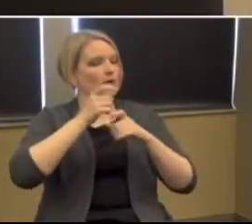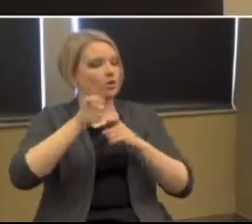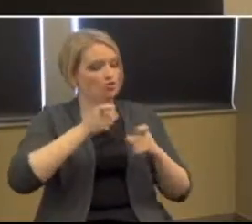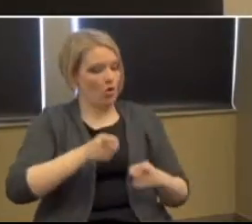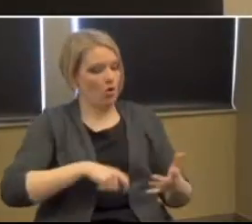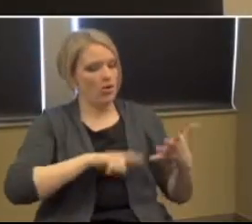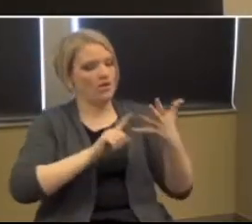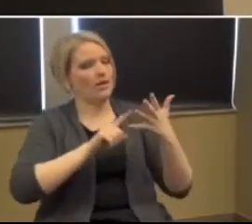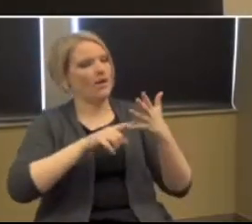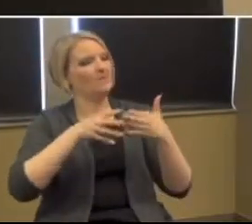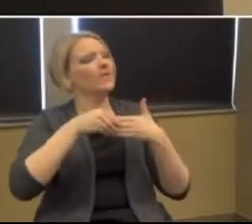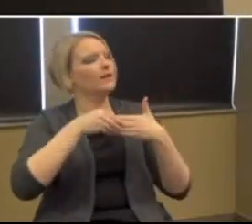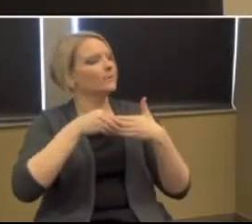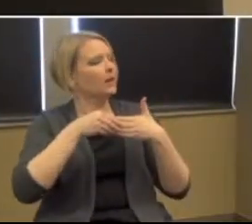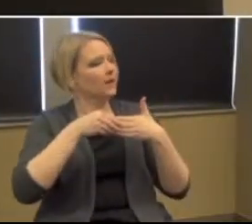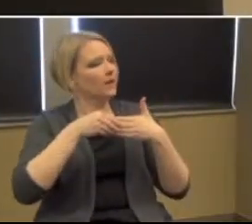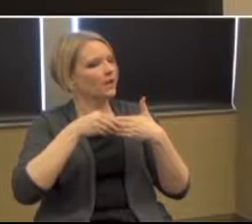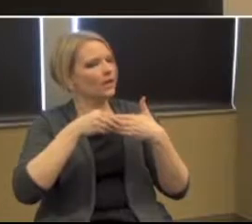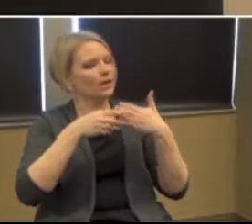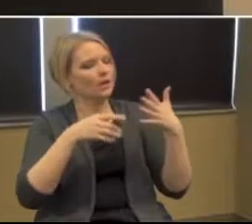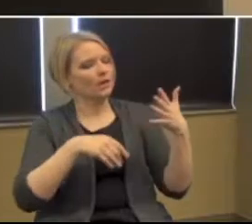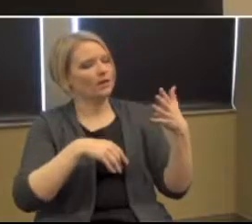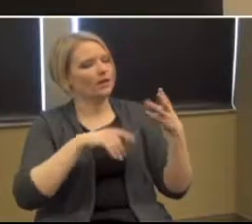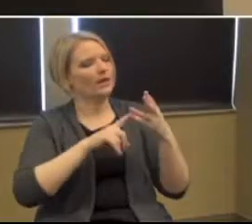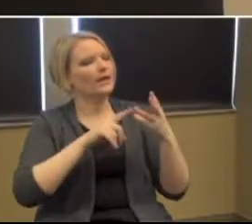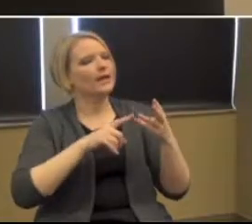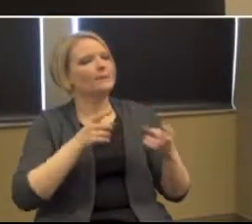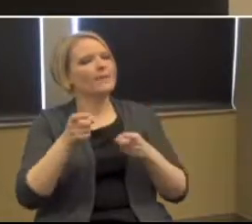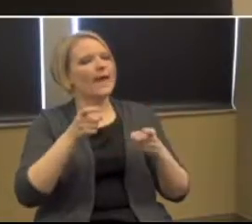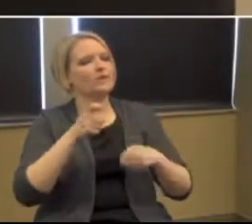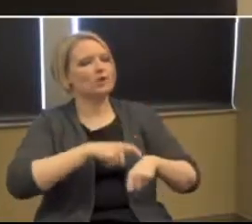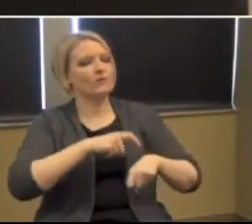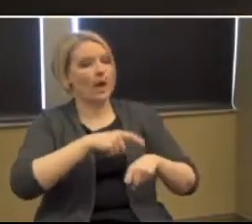that management of time. How many of you have a snail student?